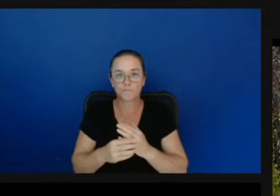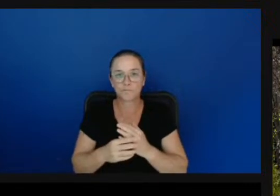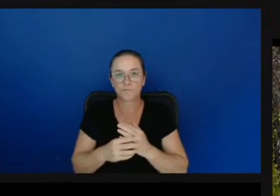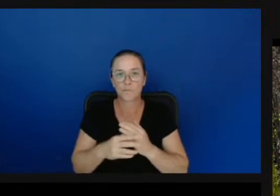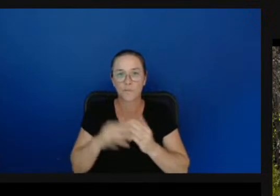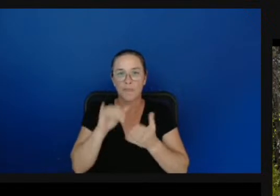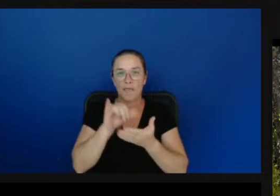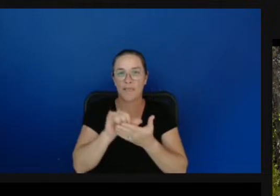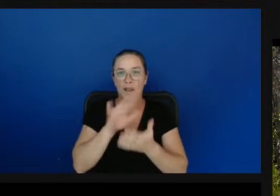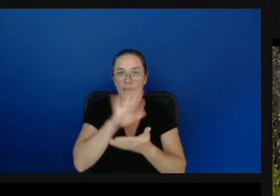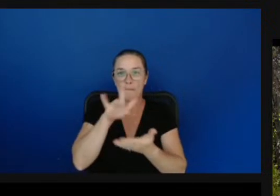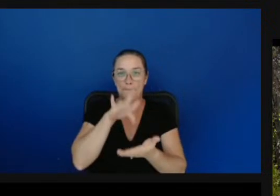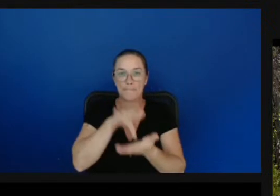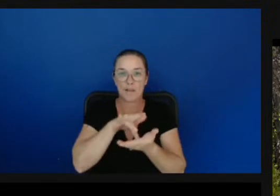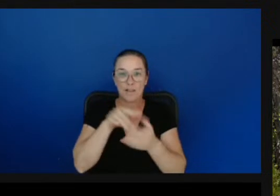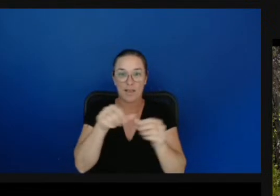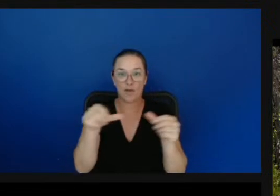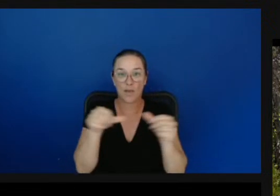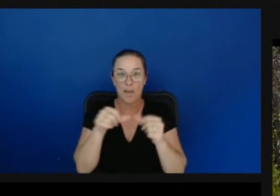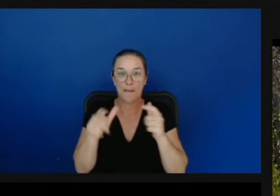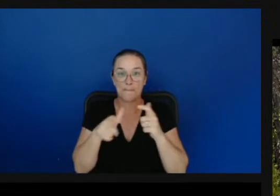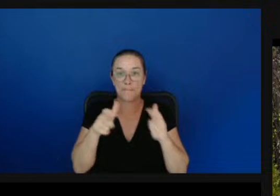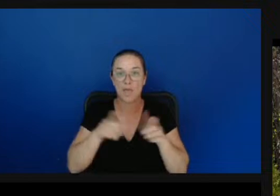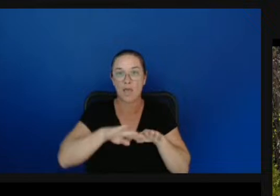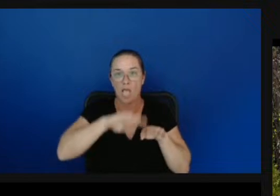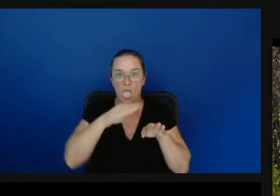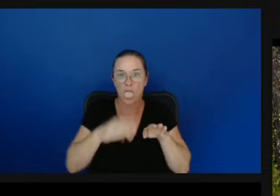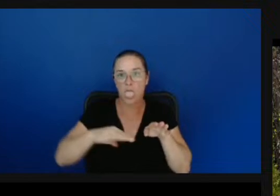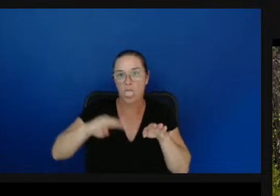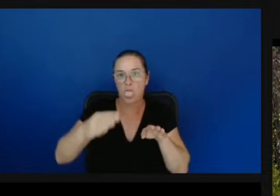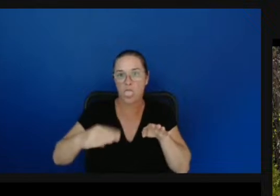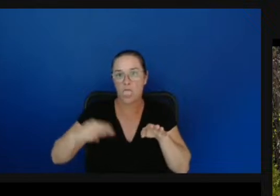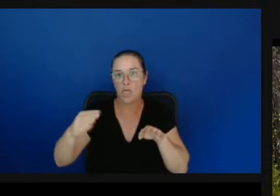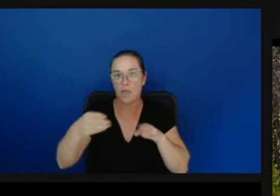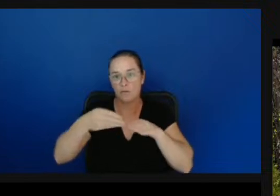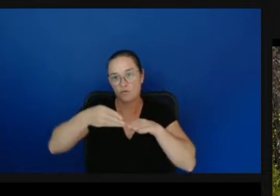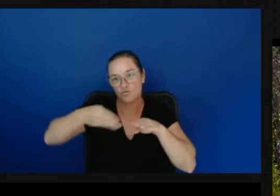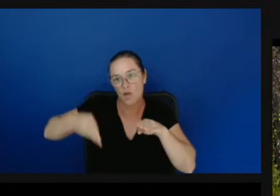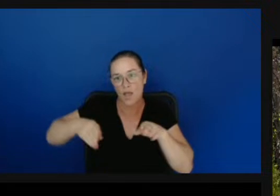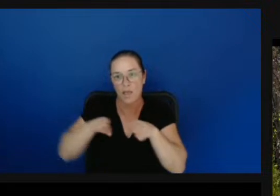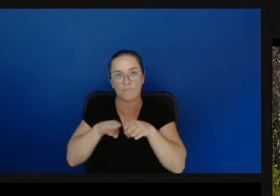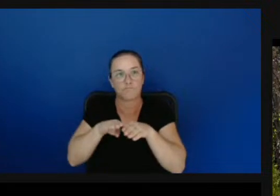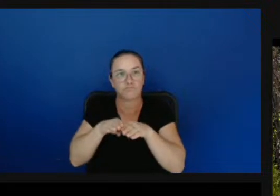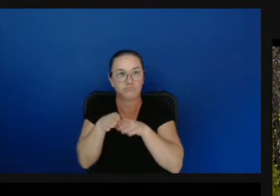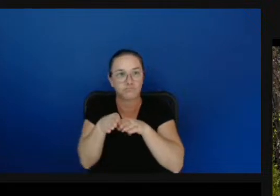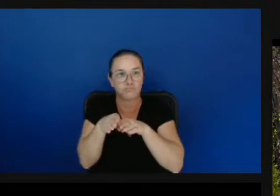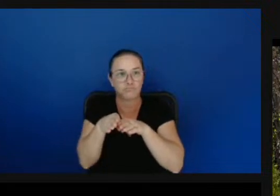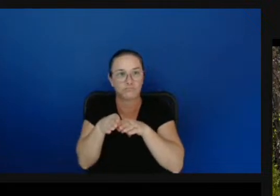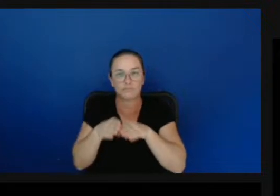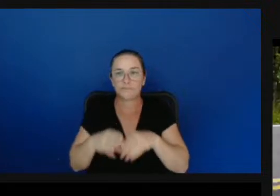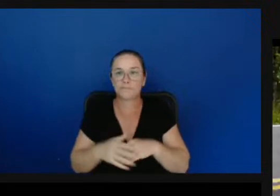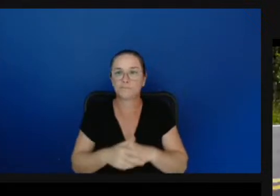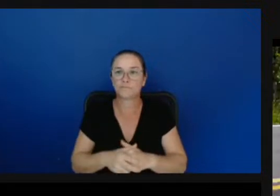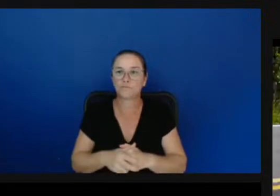that middle divided area, big cracks and lots of buckling. Also here on that return route.